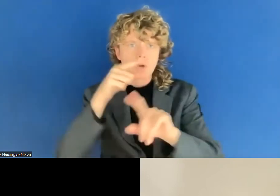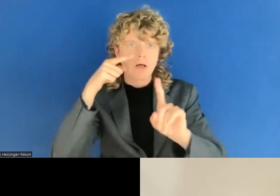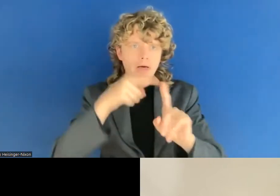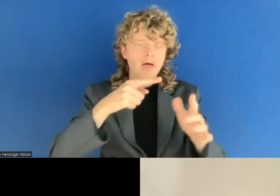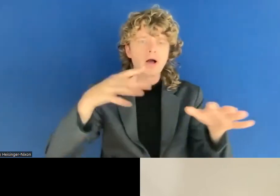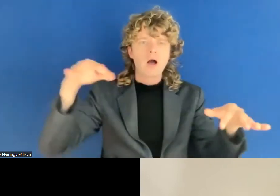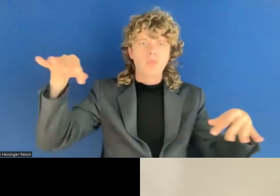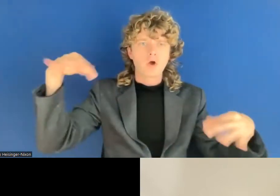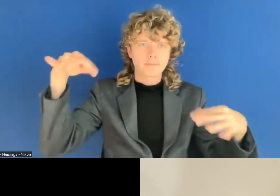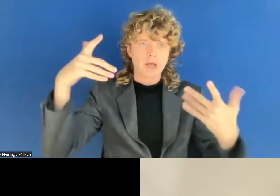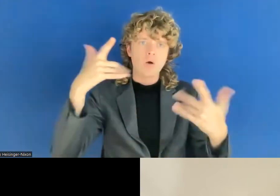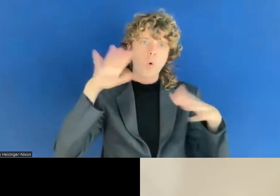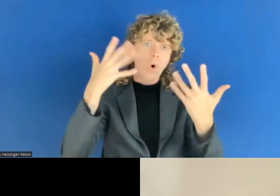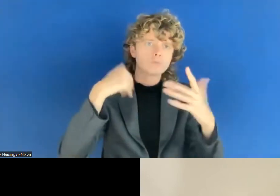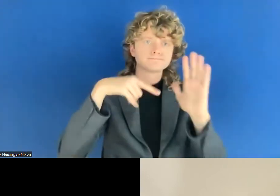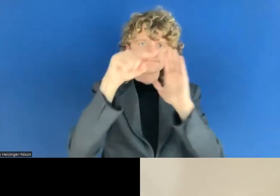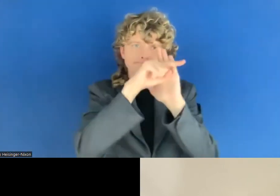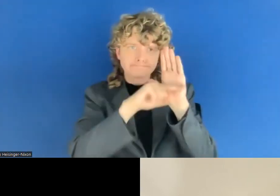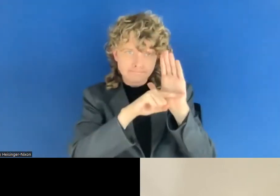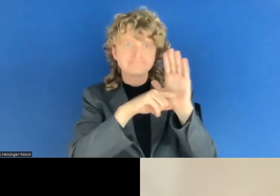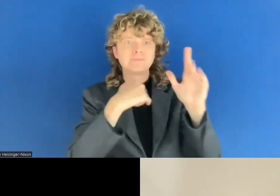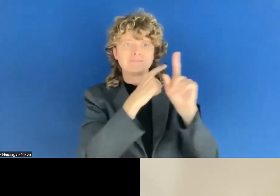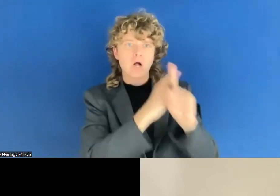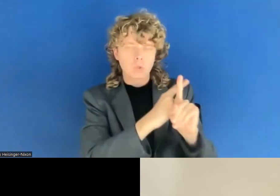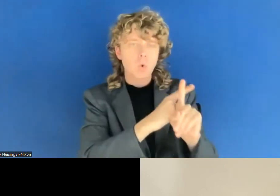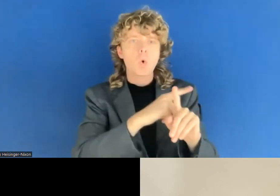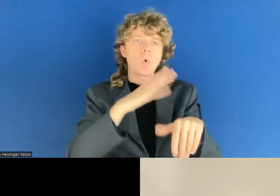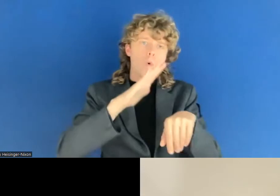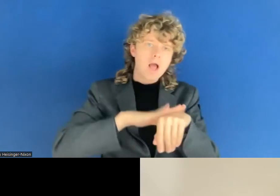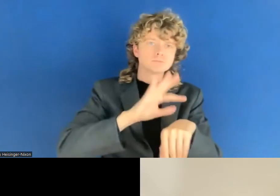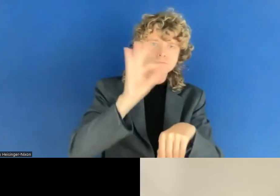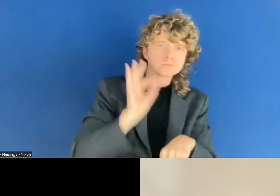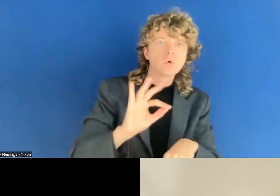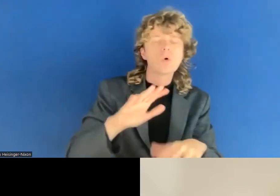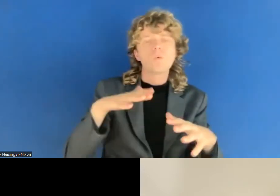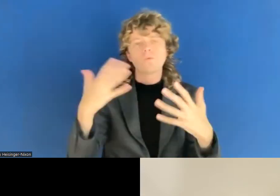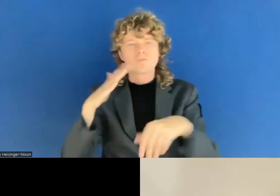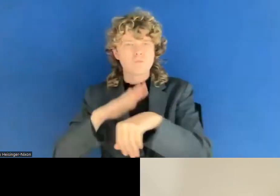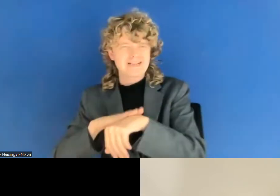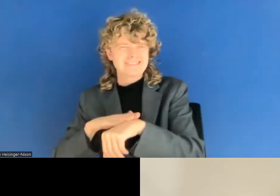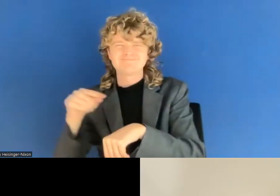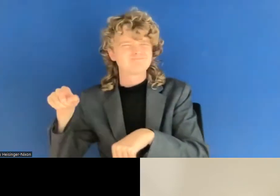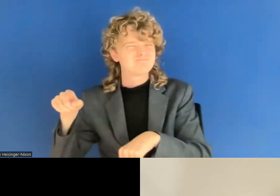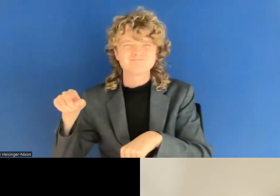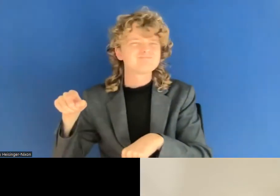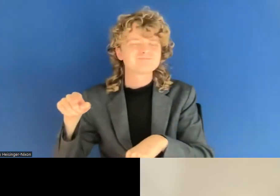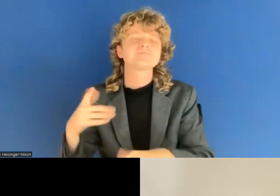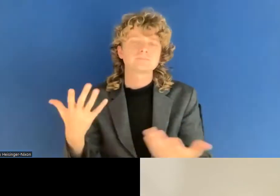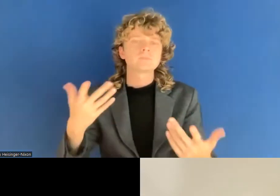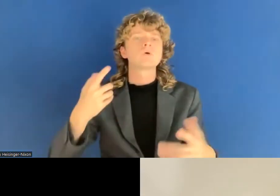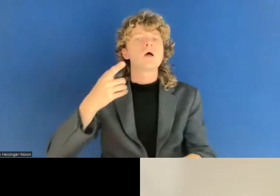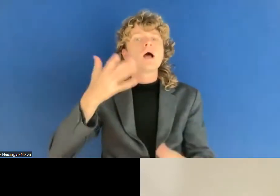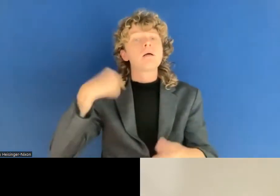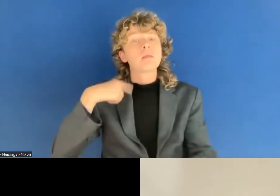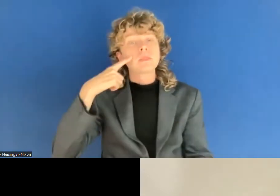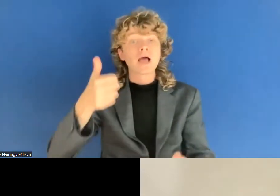an how to use documents. So maybe something on maybe an online tools to help people to